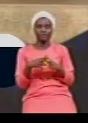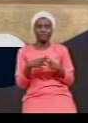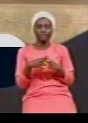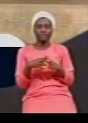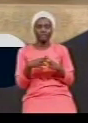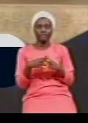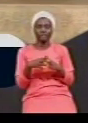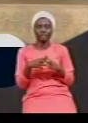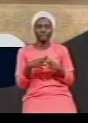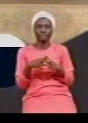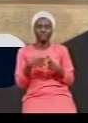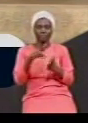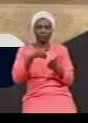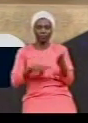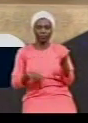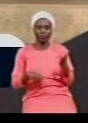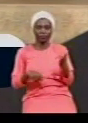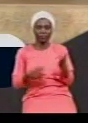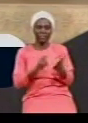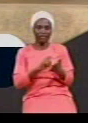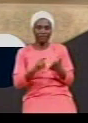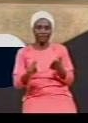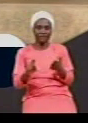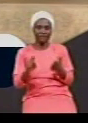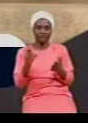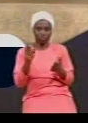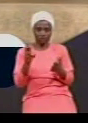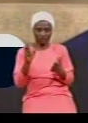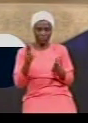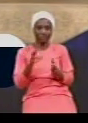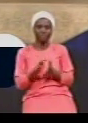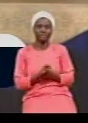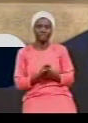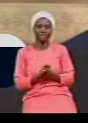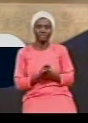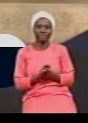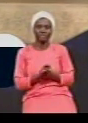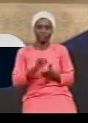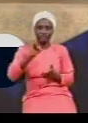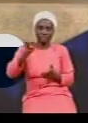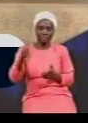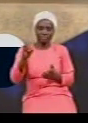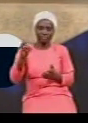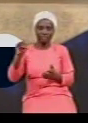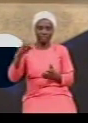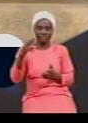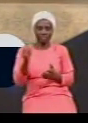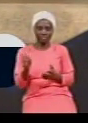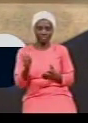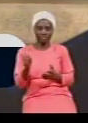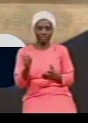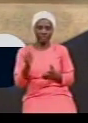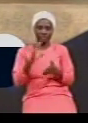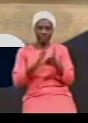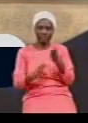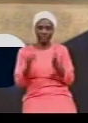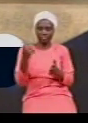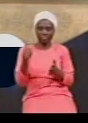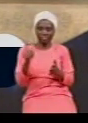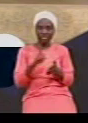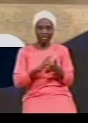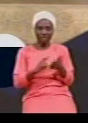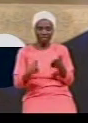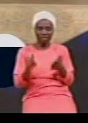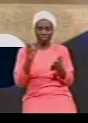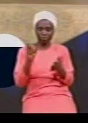10. I'm reading from verse 12. Joshua chapter 10. And we're reading